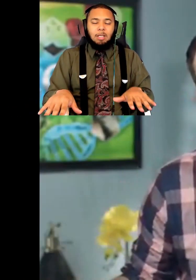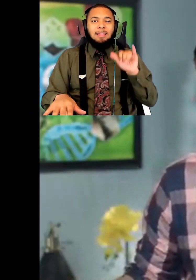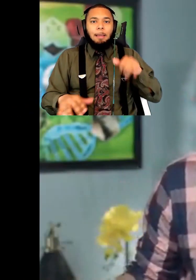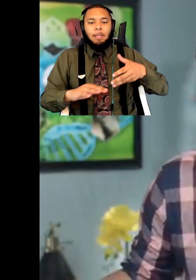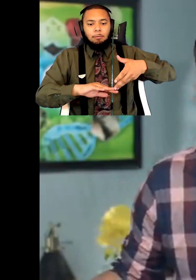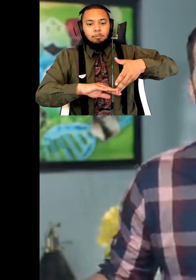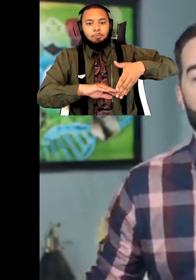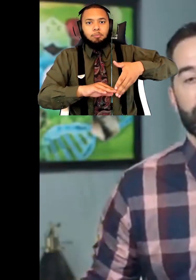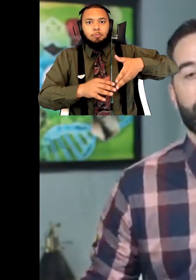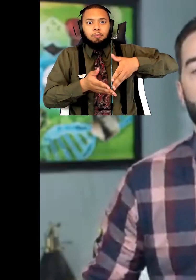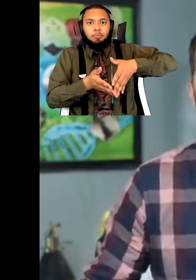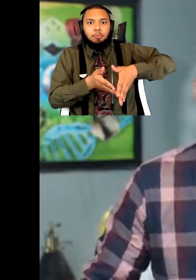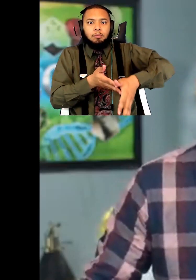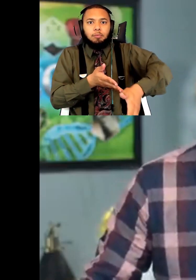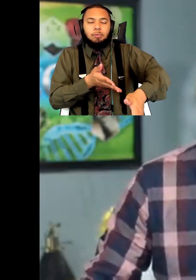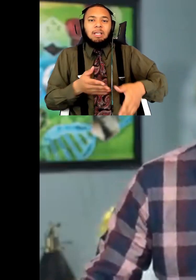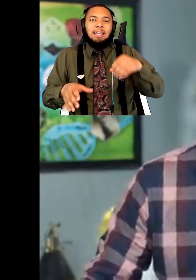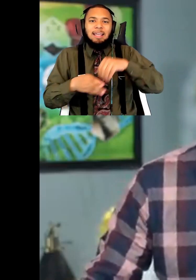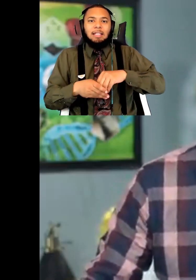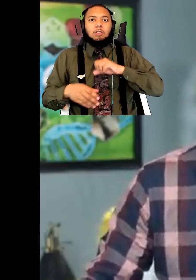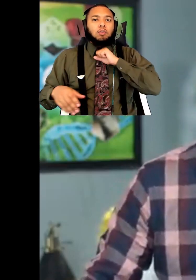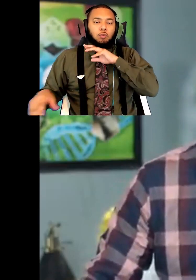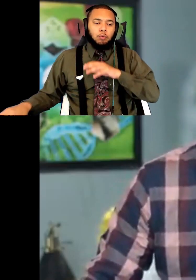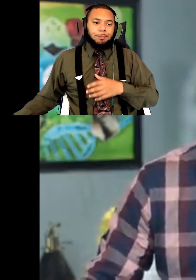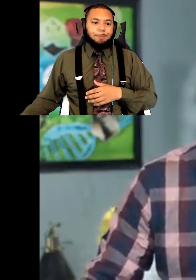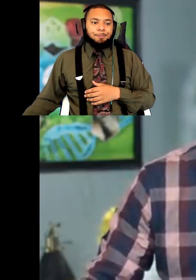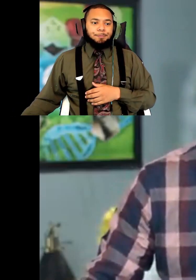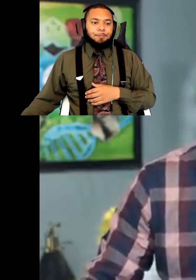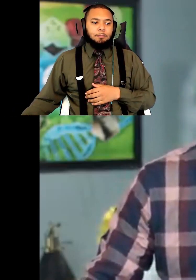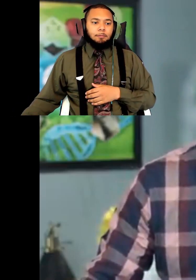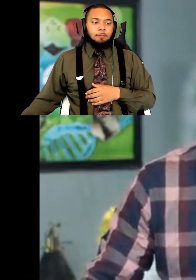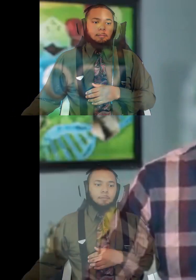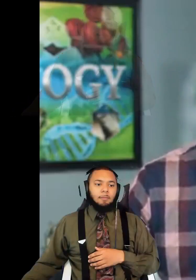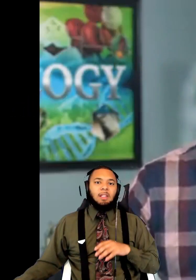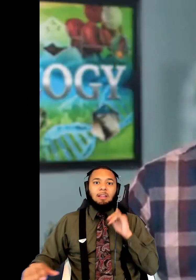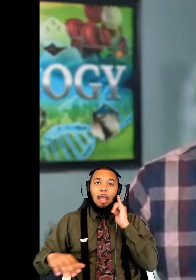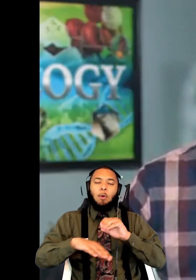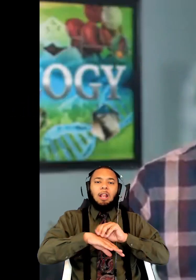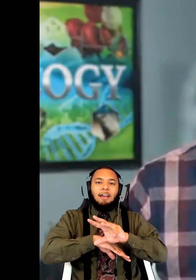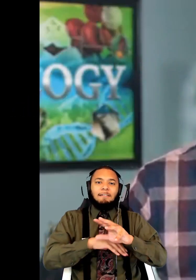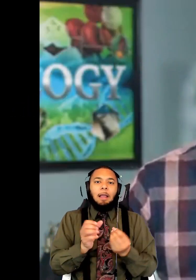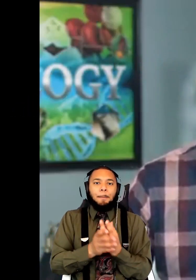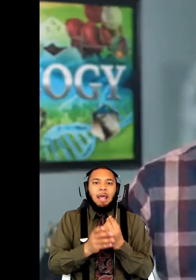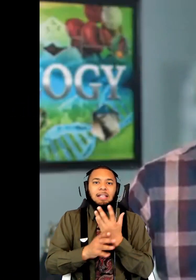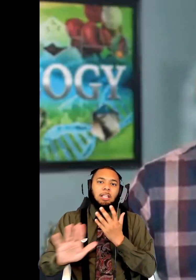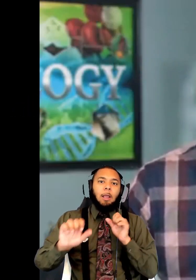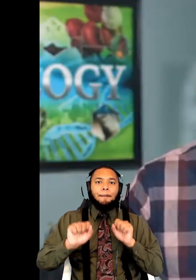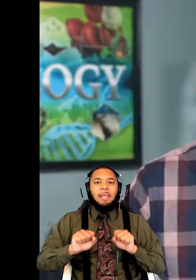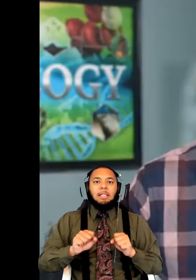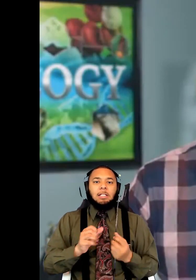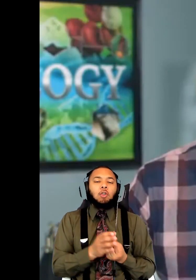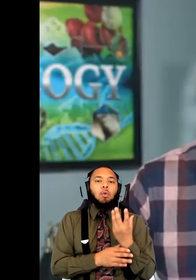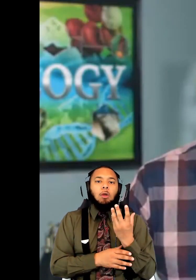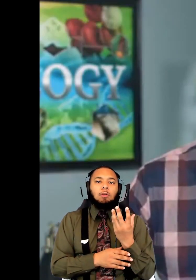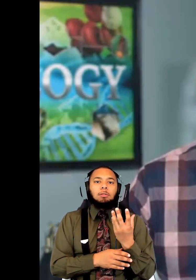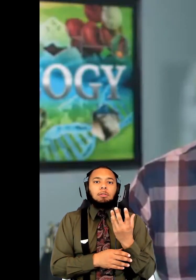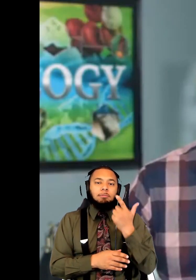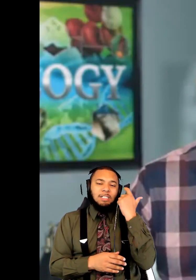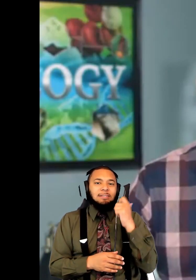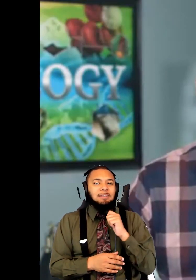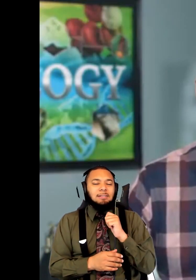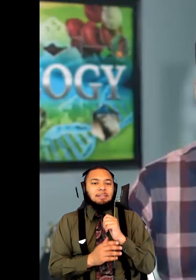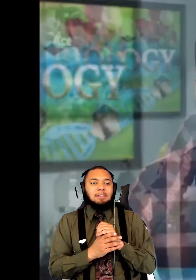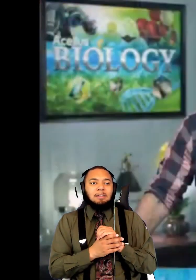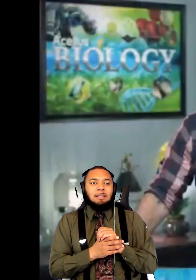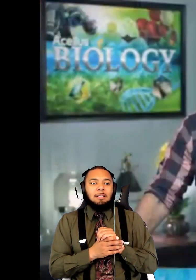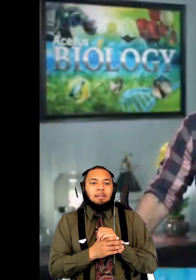in the soil, which is going to affect plants' ability to grow, because they need certain nutrients, but they don't need chemicals and